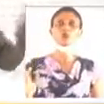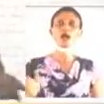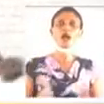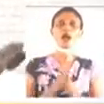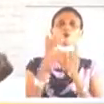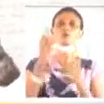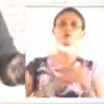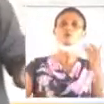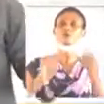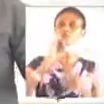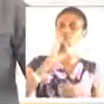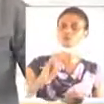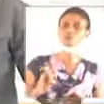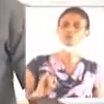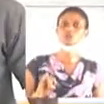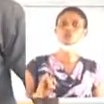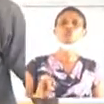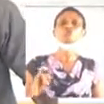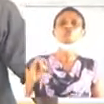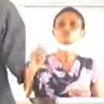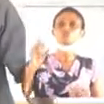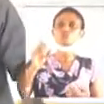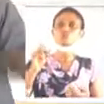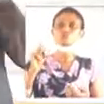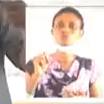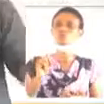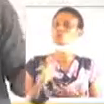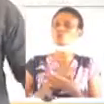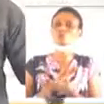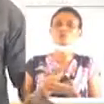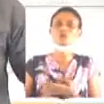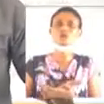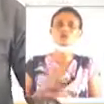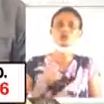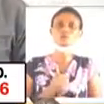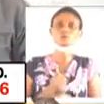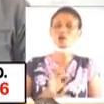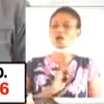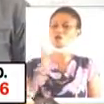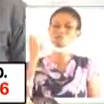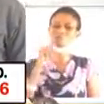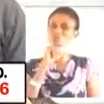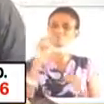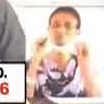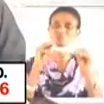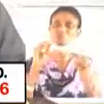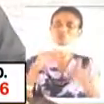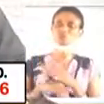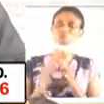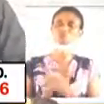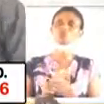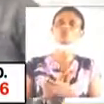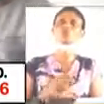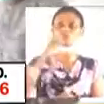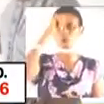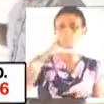substance abuse? So they will just say, what is substance? I was not taught in school. Remember, substance